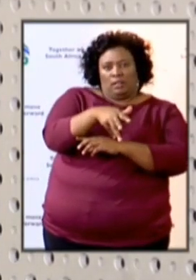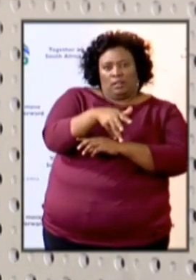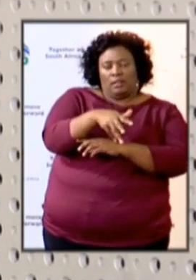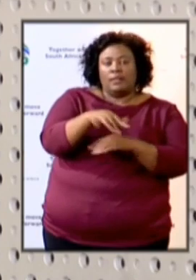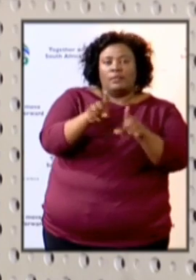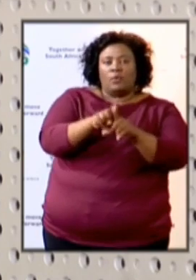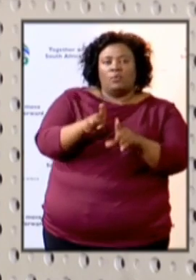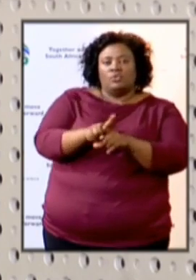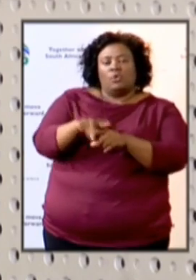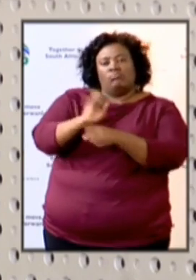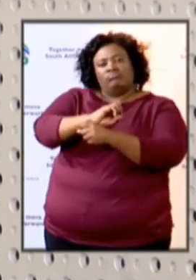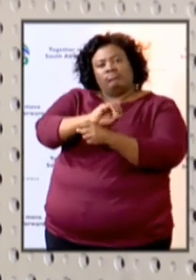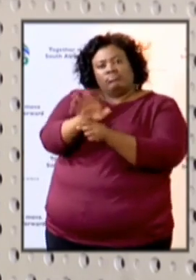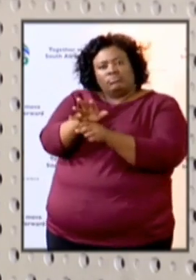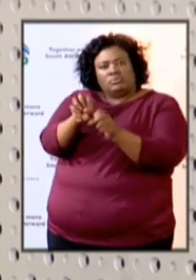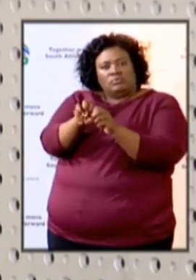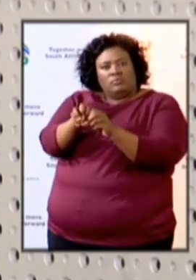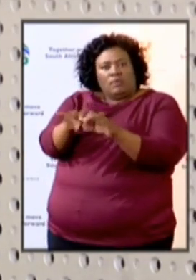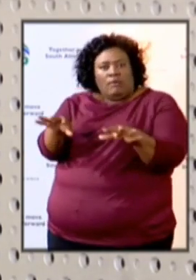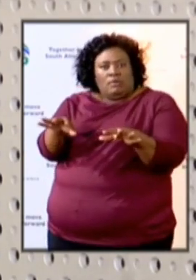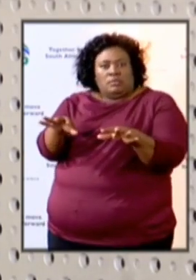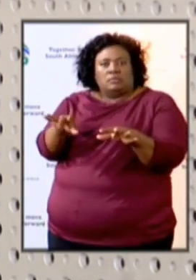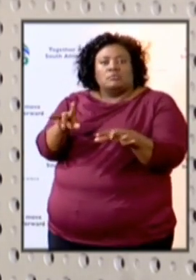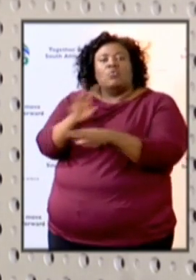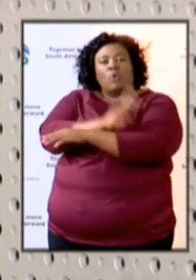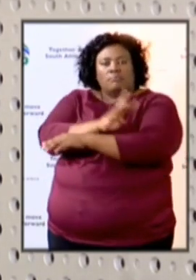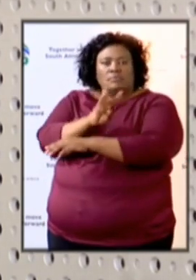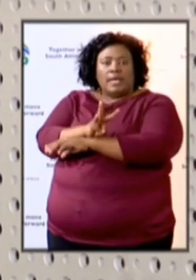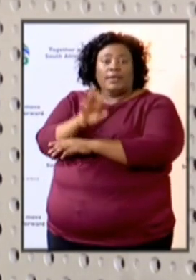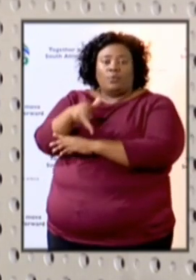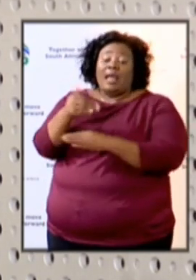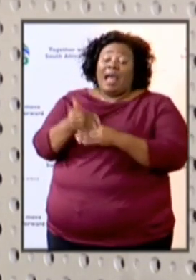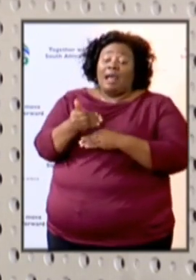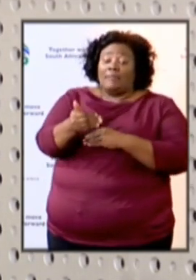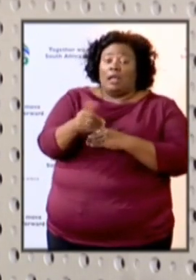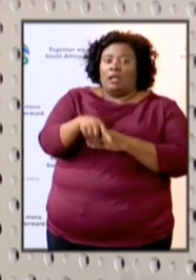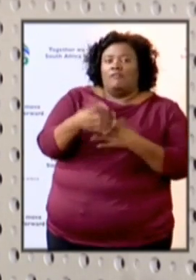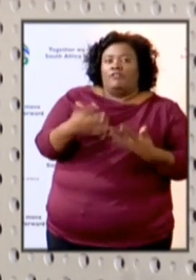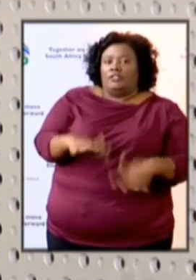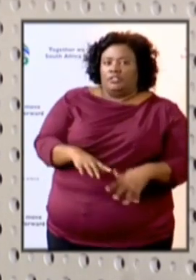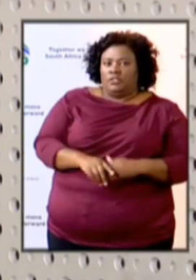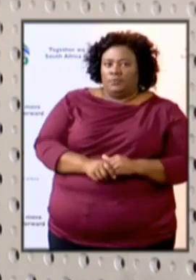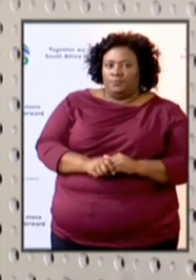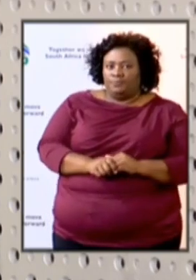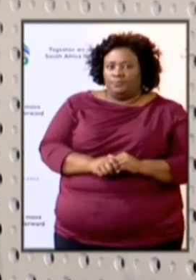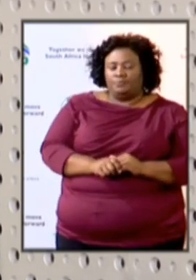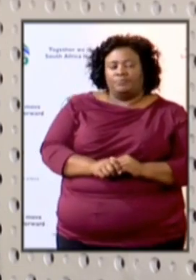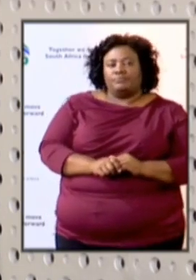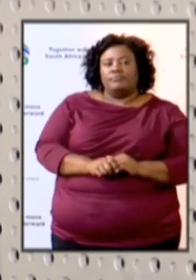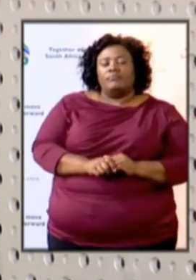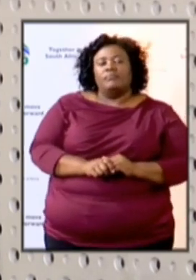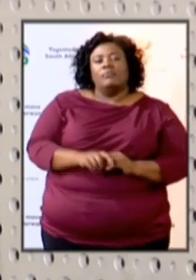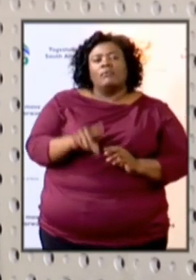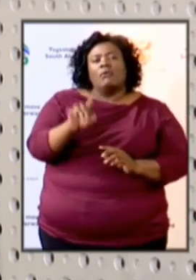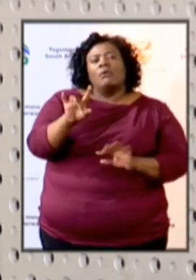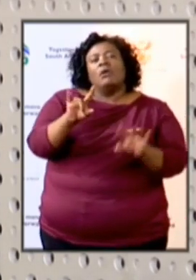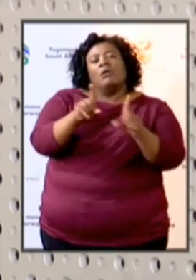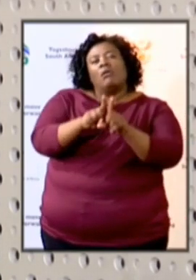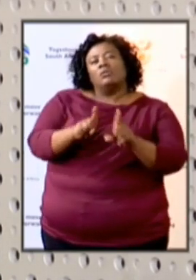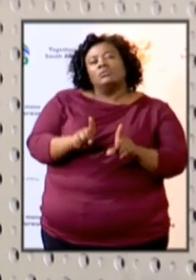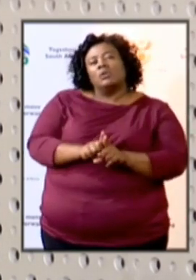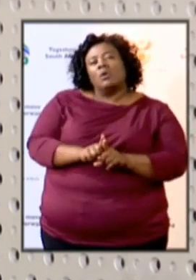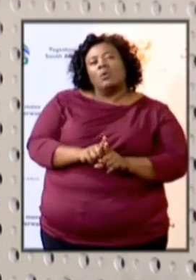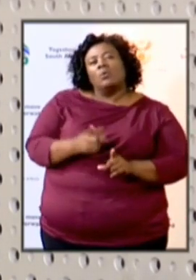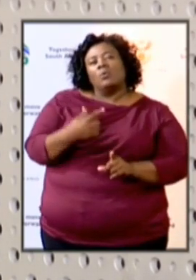the coronavirus website after this. But also, we